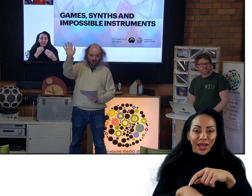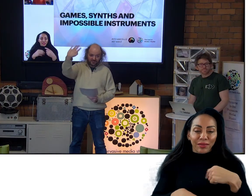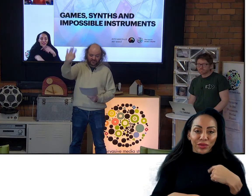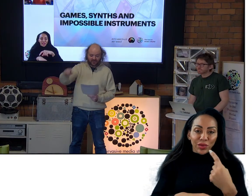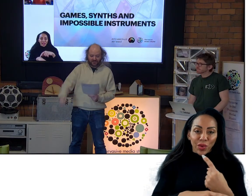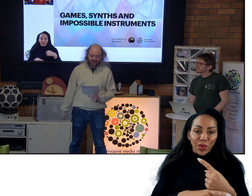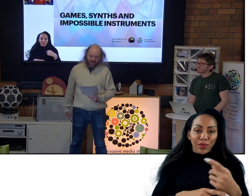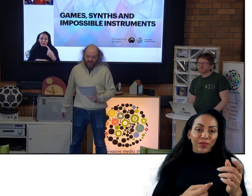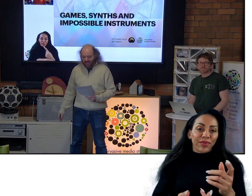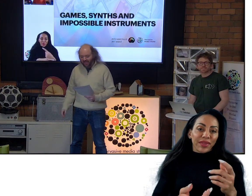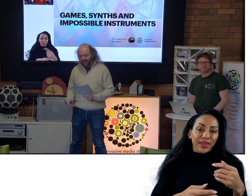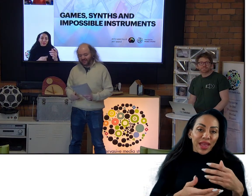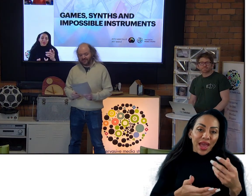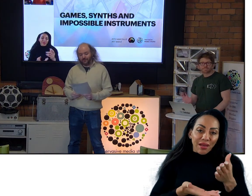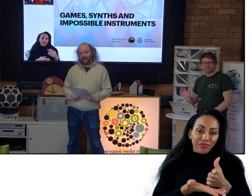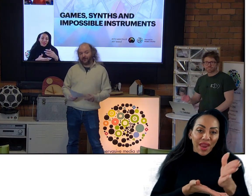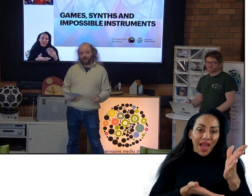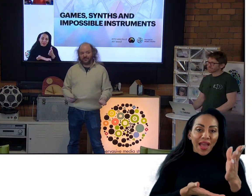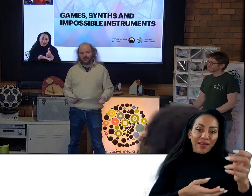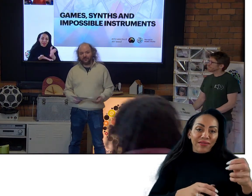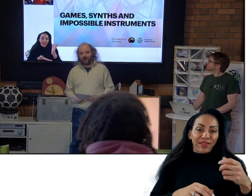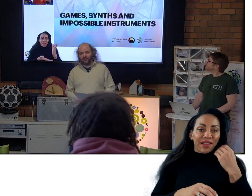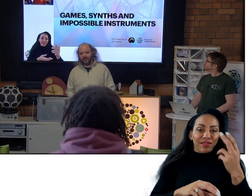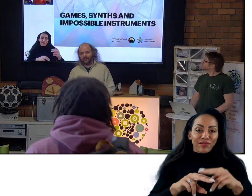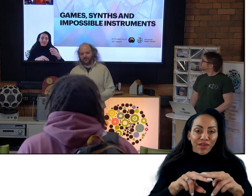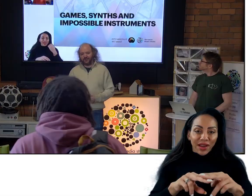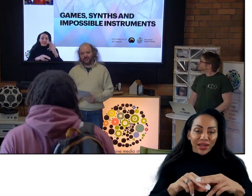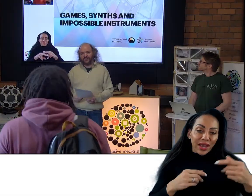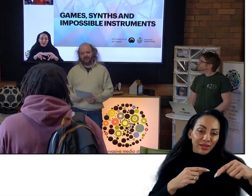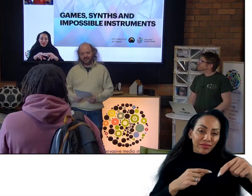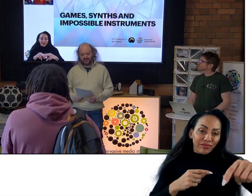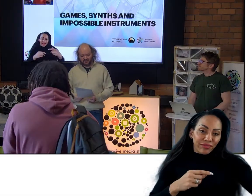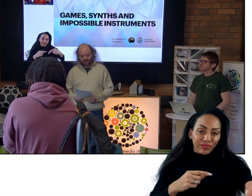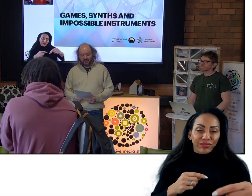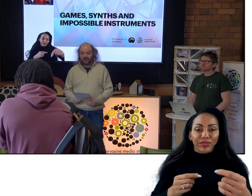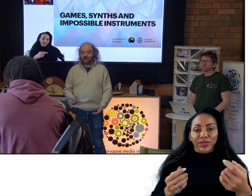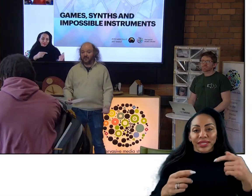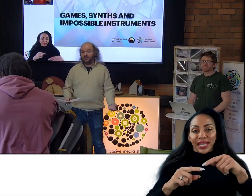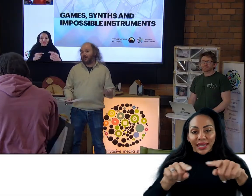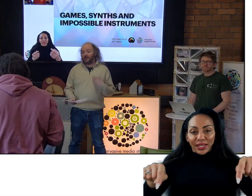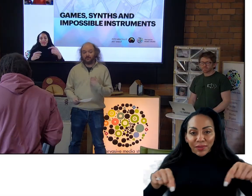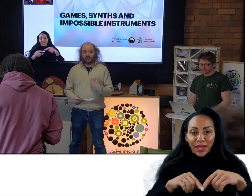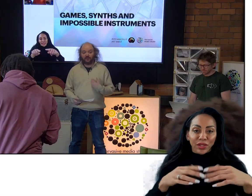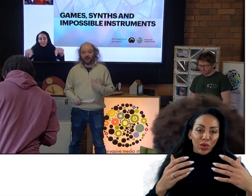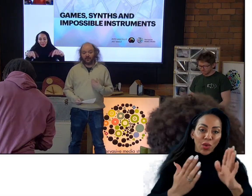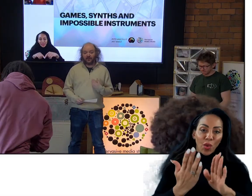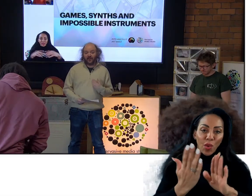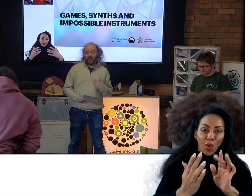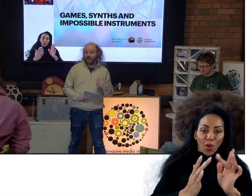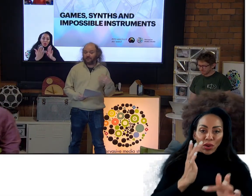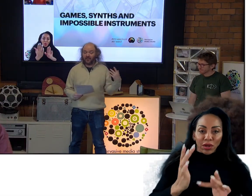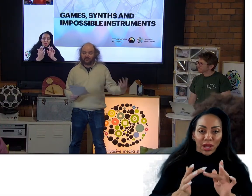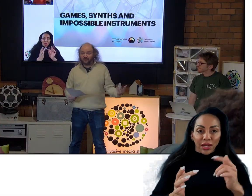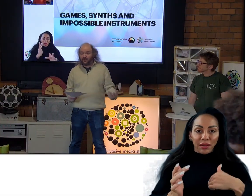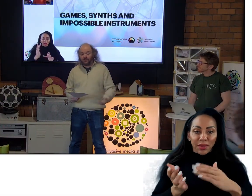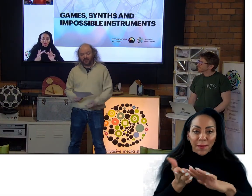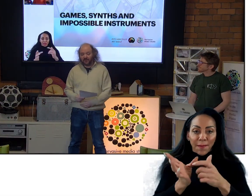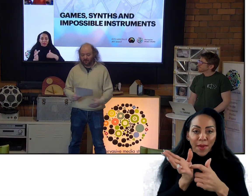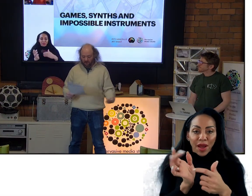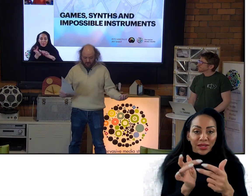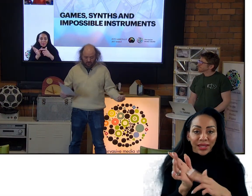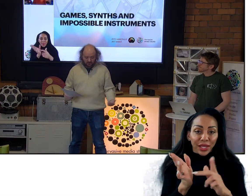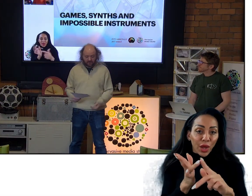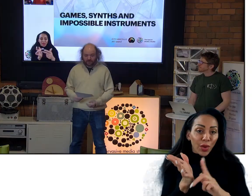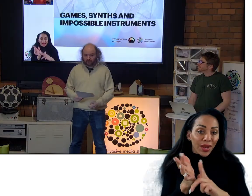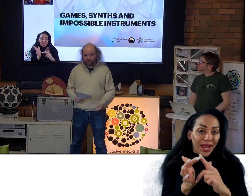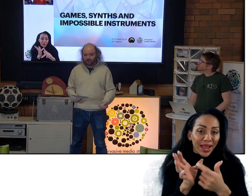Hi, if you're watching us online. So whether you're in Bristol or you're far away, you can join in the conversation. So my name is Martin O'Leary. I am the head of studio here.